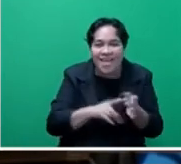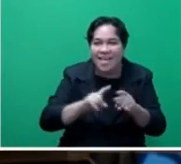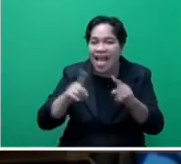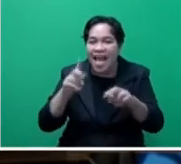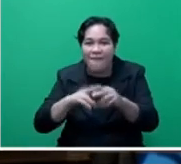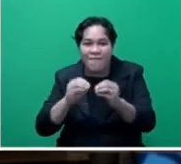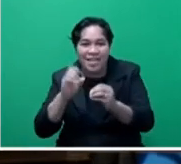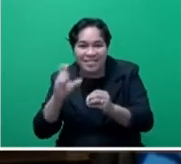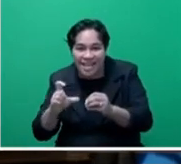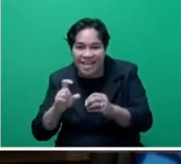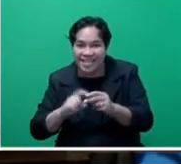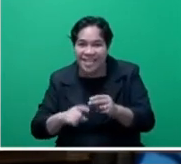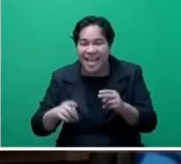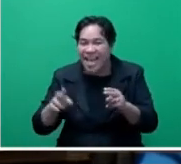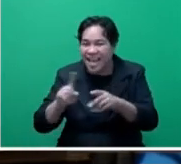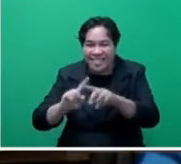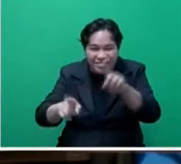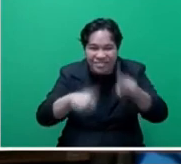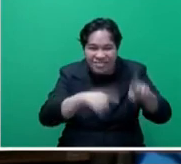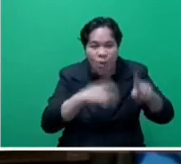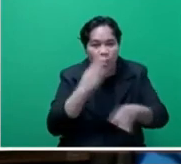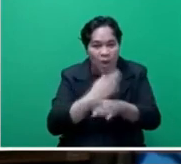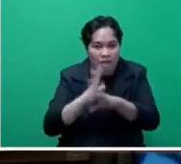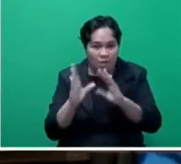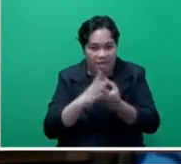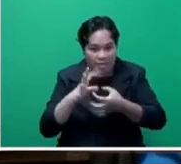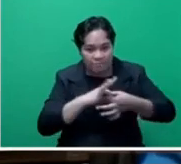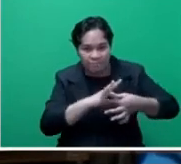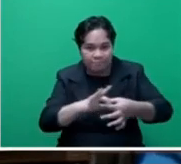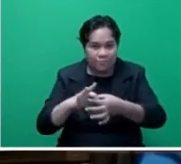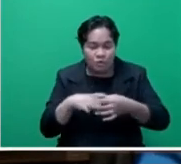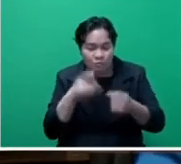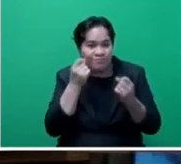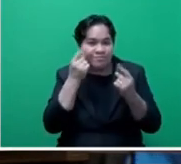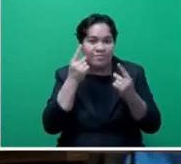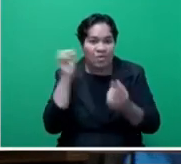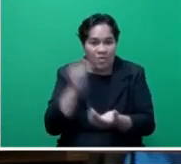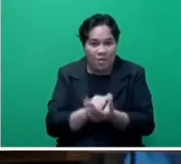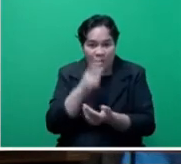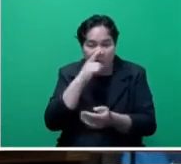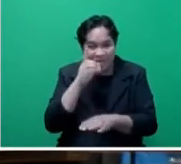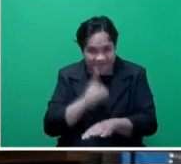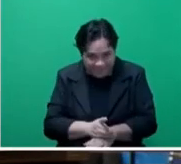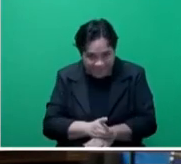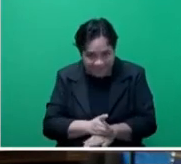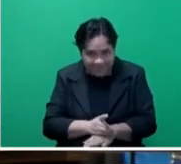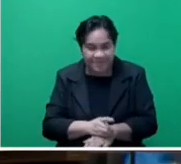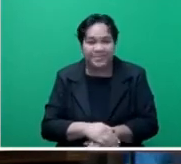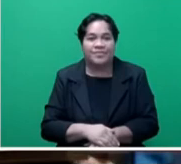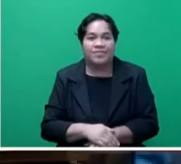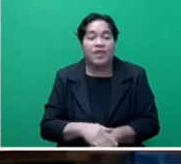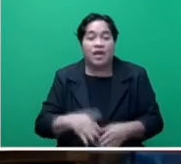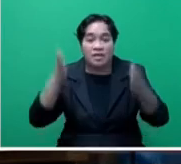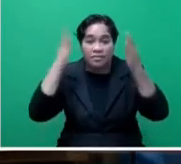FBC, and UNFPA working together in realizing the rights of persons with disabilities. Mr. Speaker,